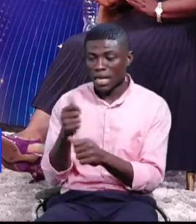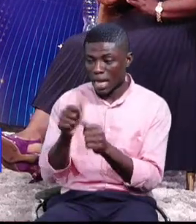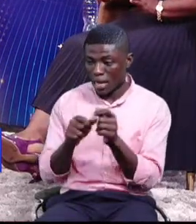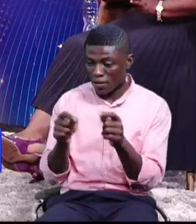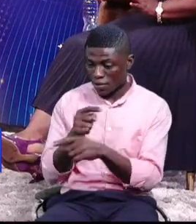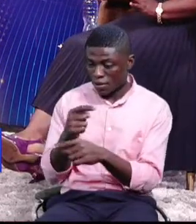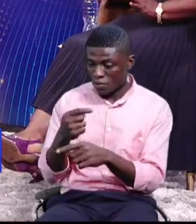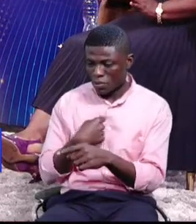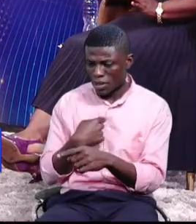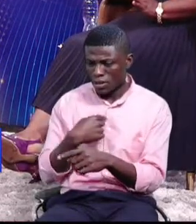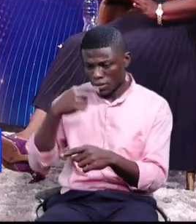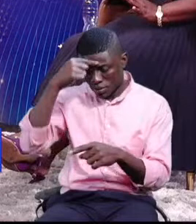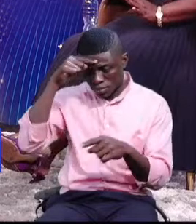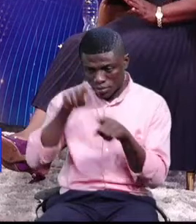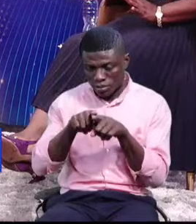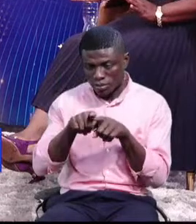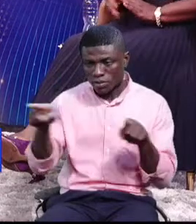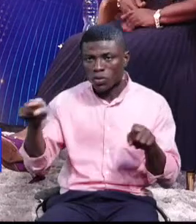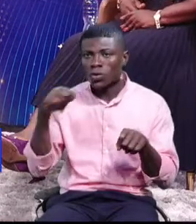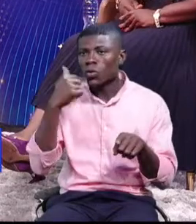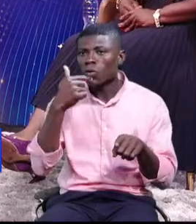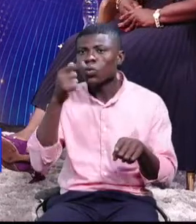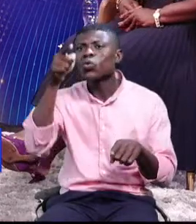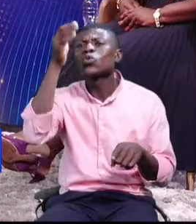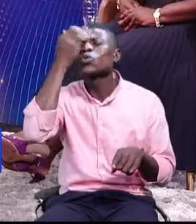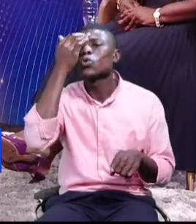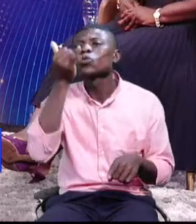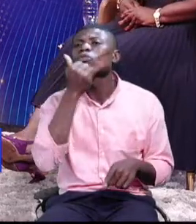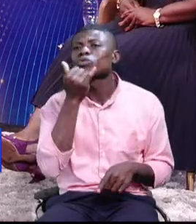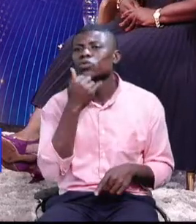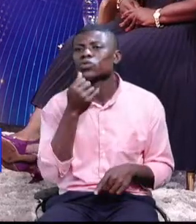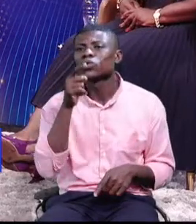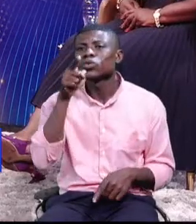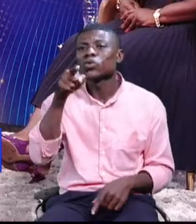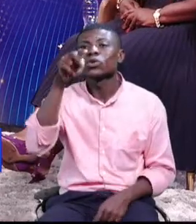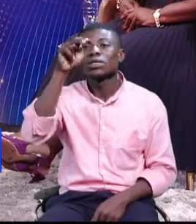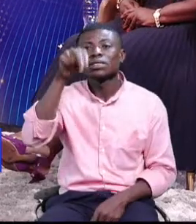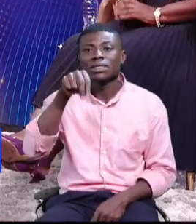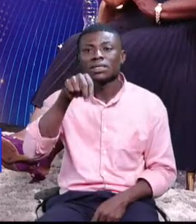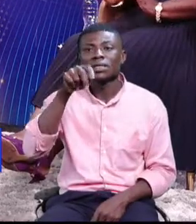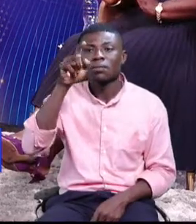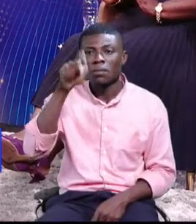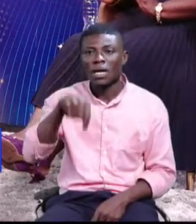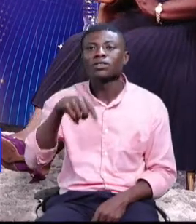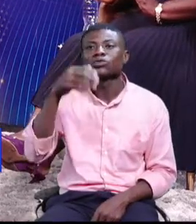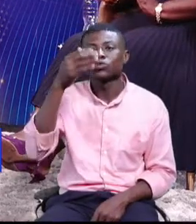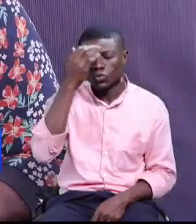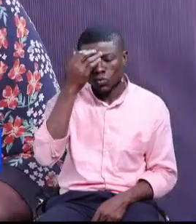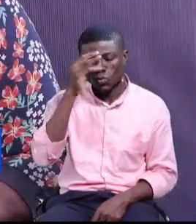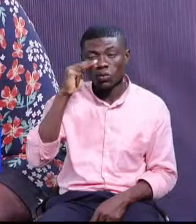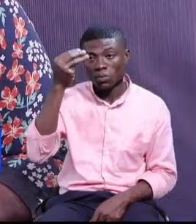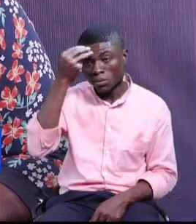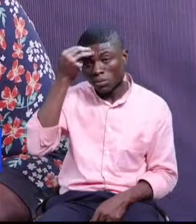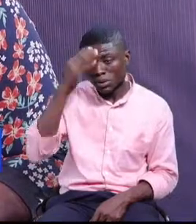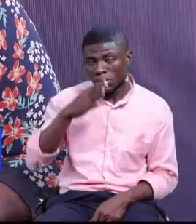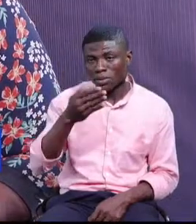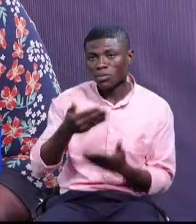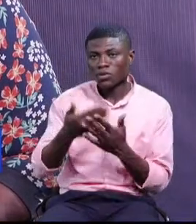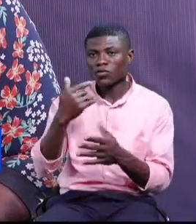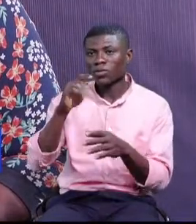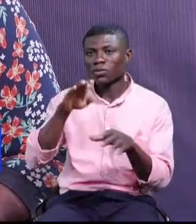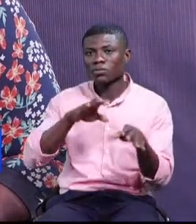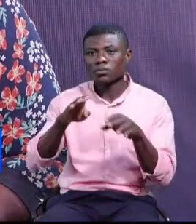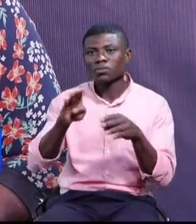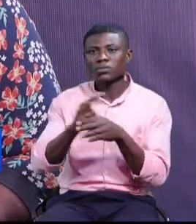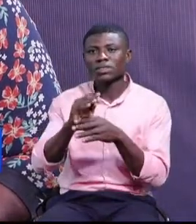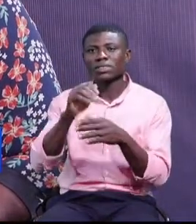always disagree with the who you know. Because you do not need to know the minister or see the minister to do